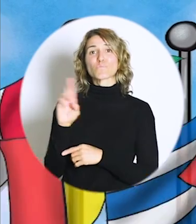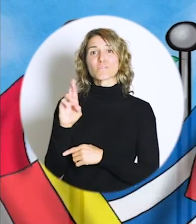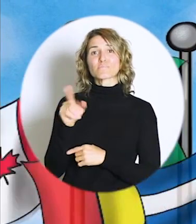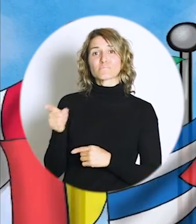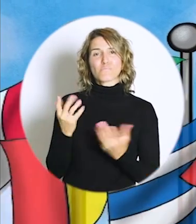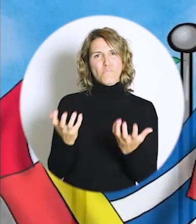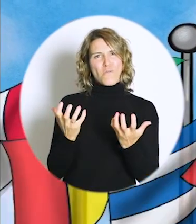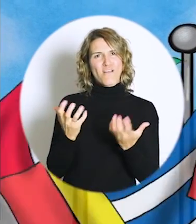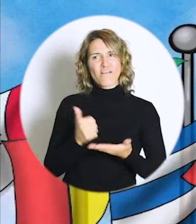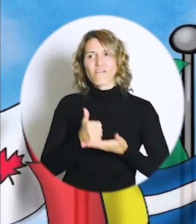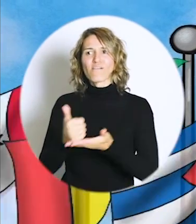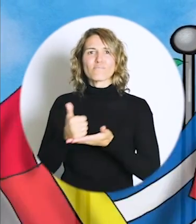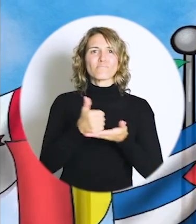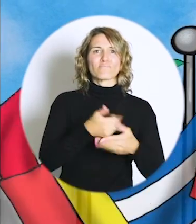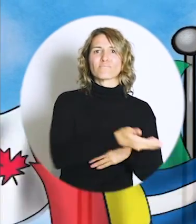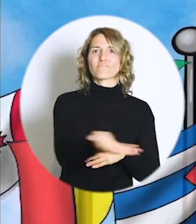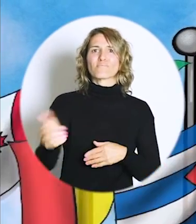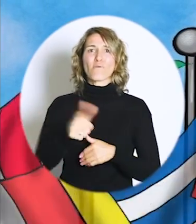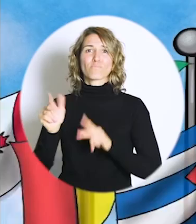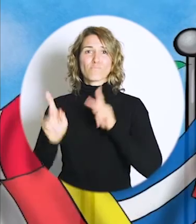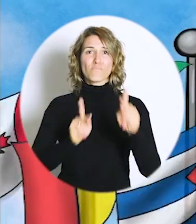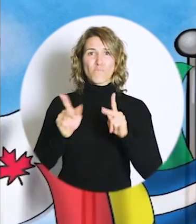Rick wanted to help people like him.